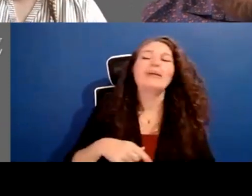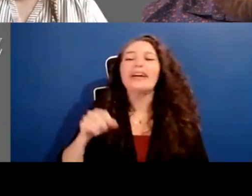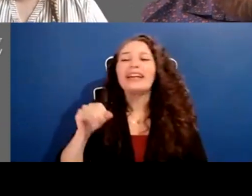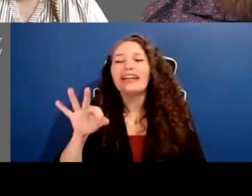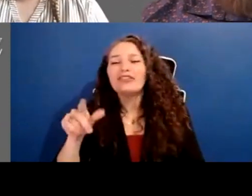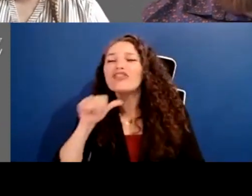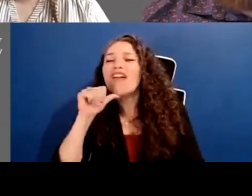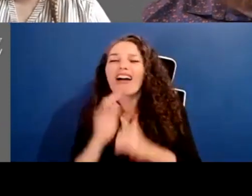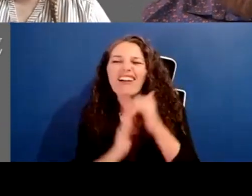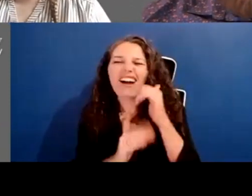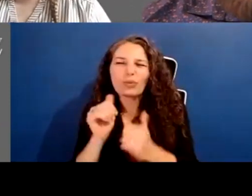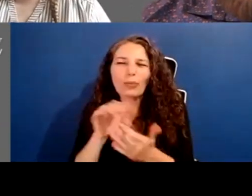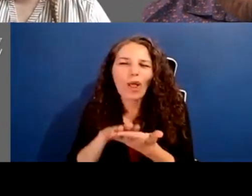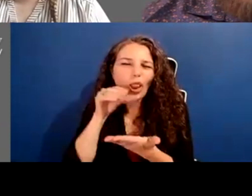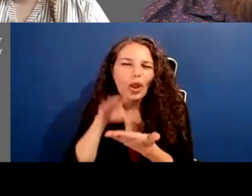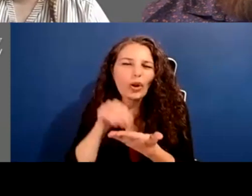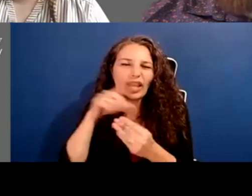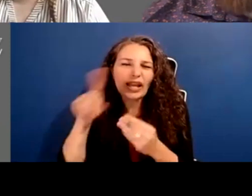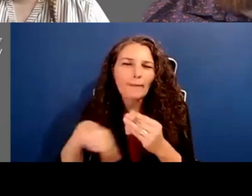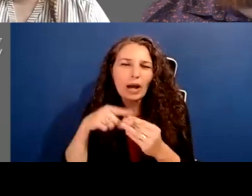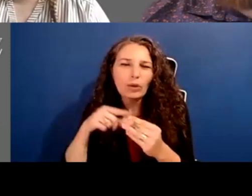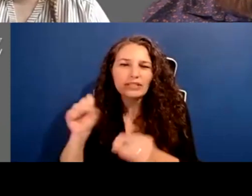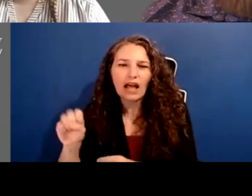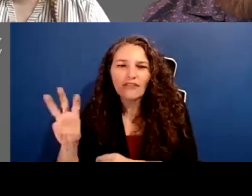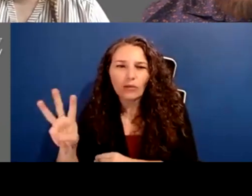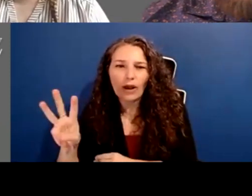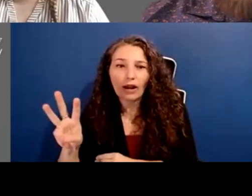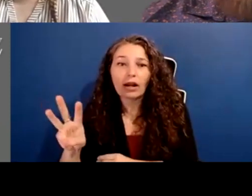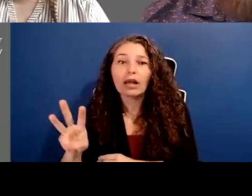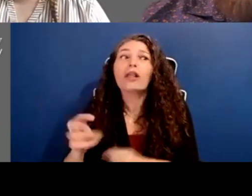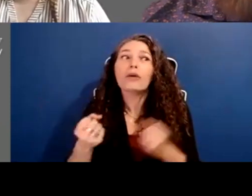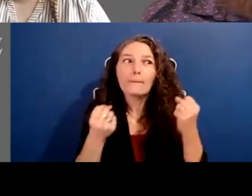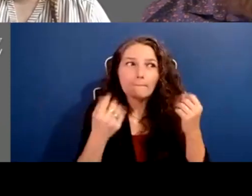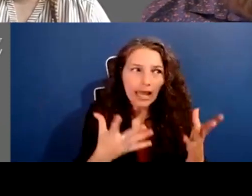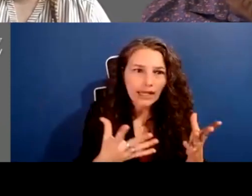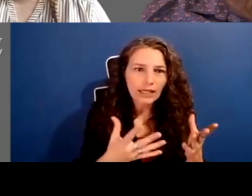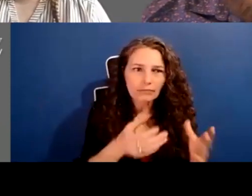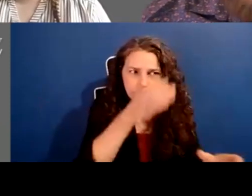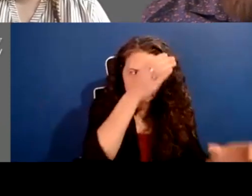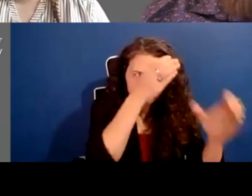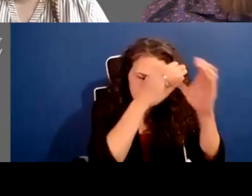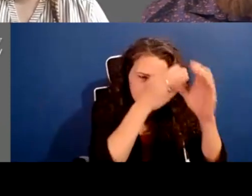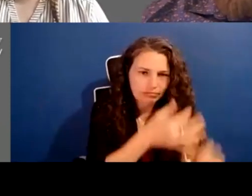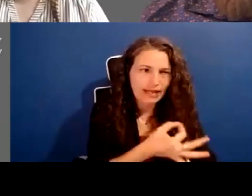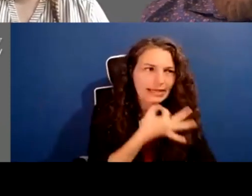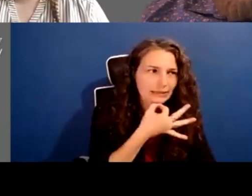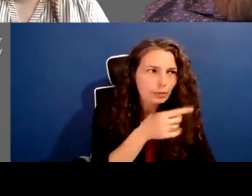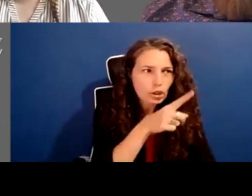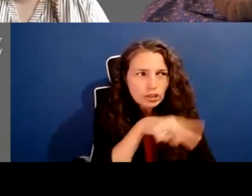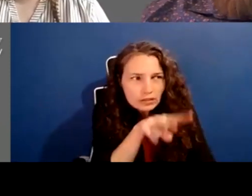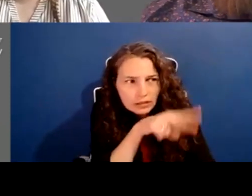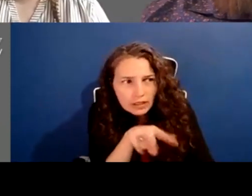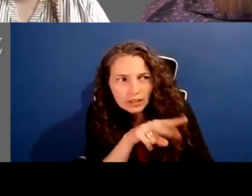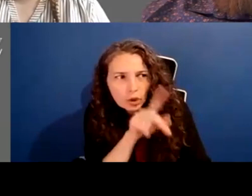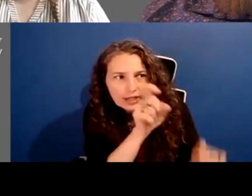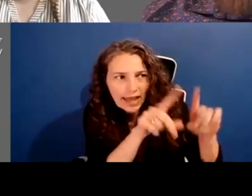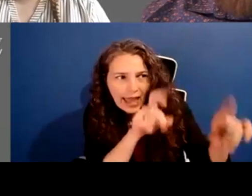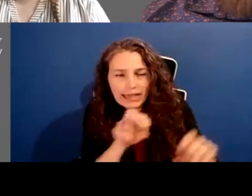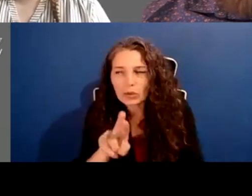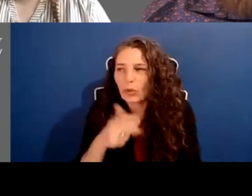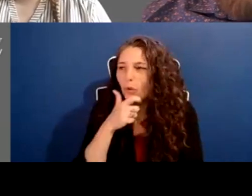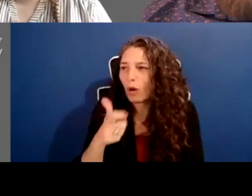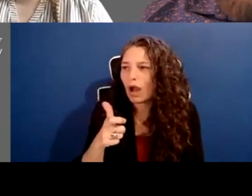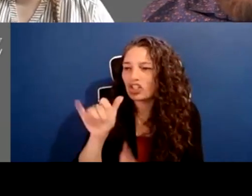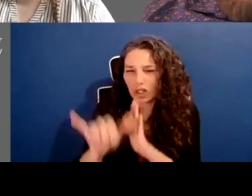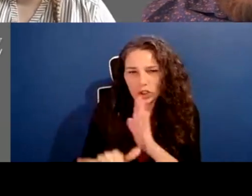about software stuff, there are a lot of folks that are experts about it. There are a lot of courses on some like LinkedIn Learning and YouTube. I also, for the first